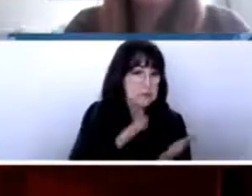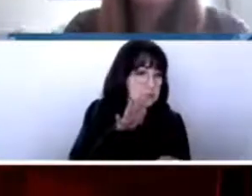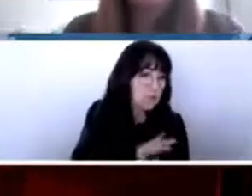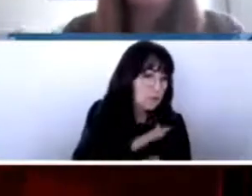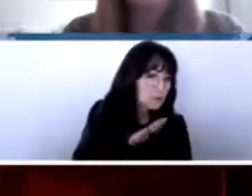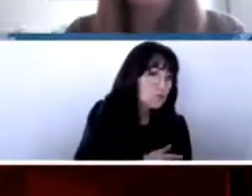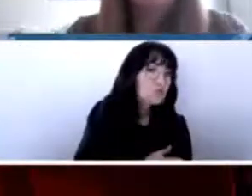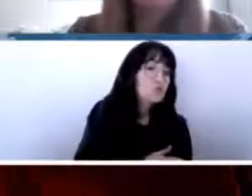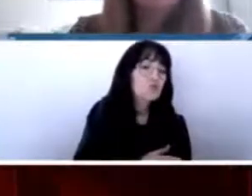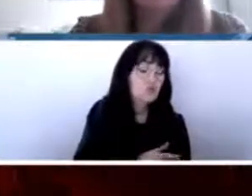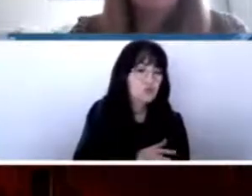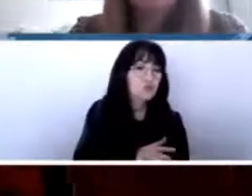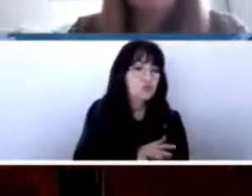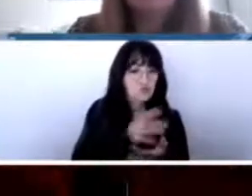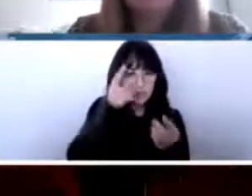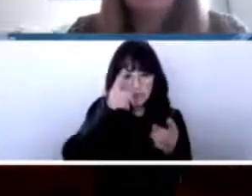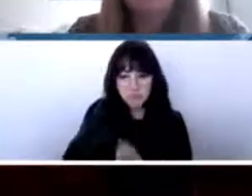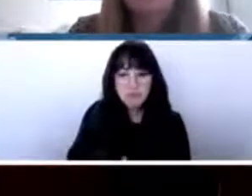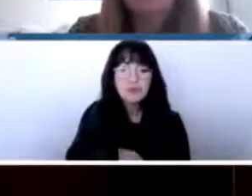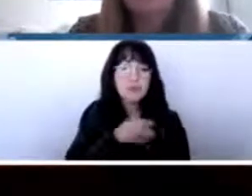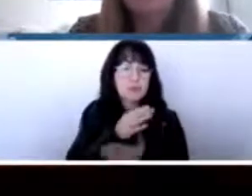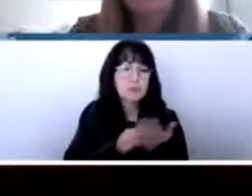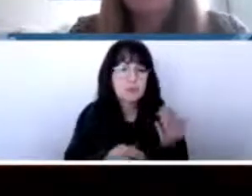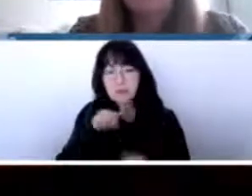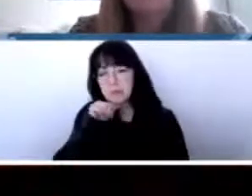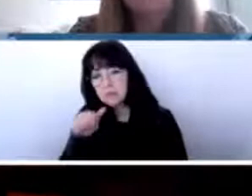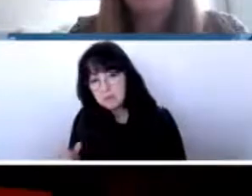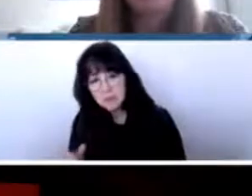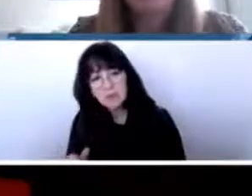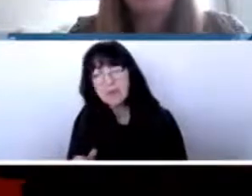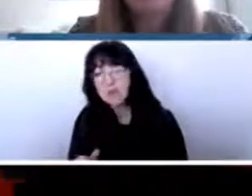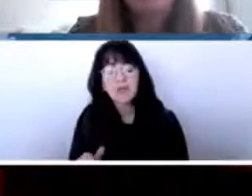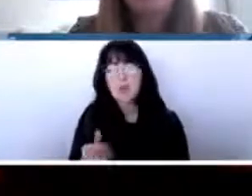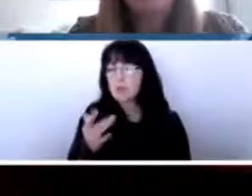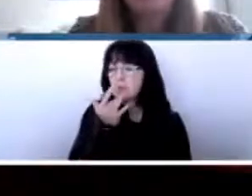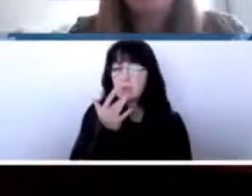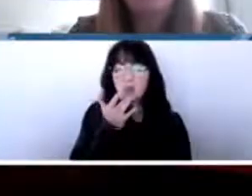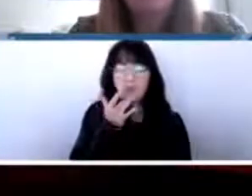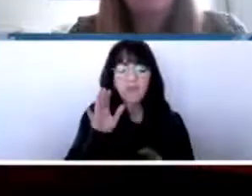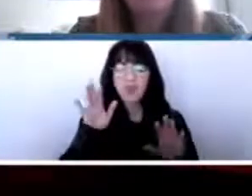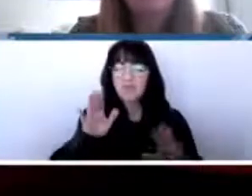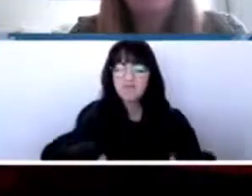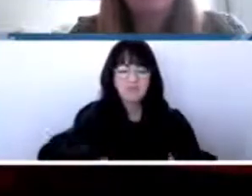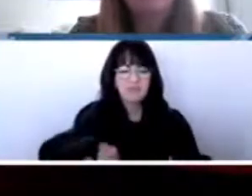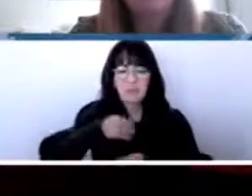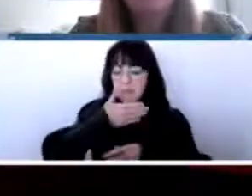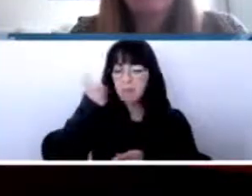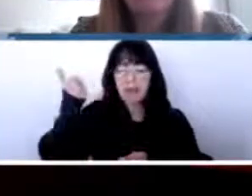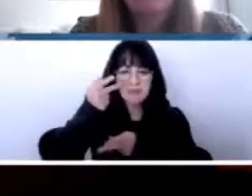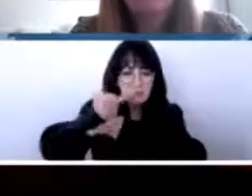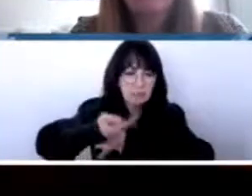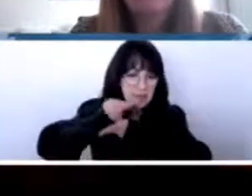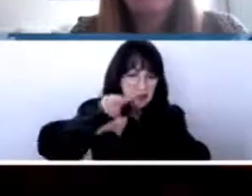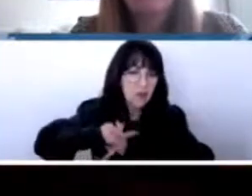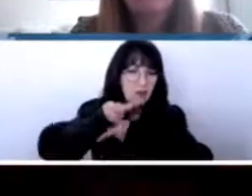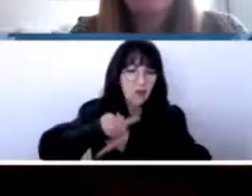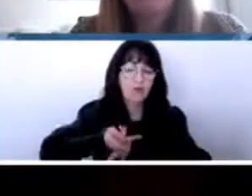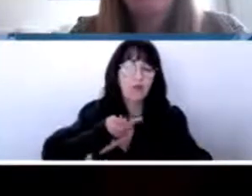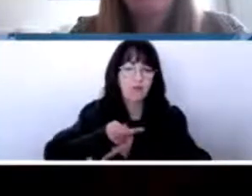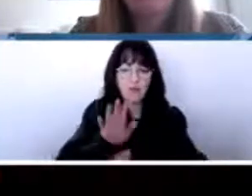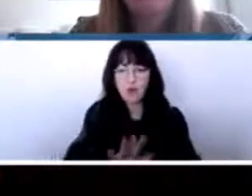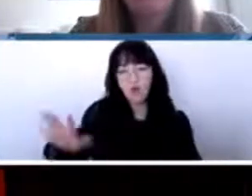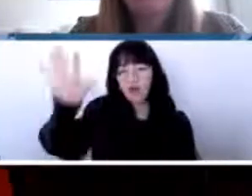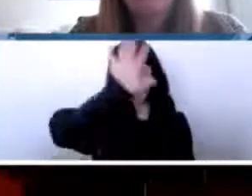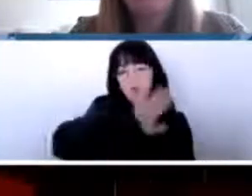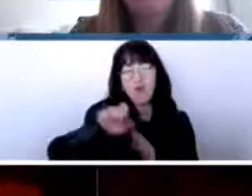schools weren't, was just to defer to caution with a statewide look when, as